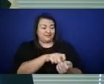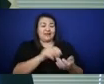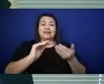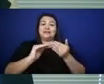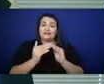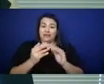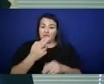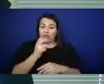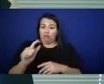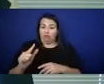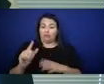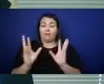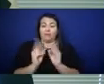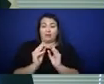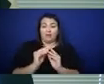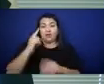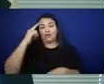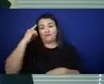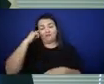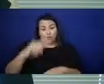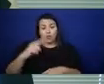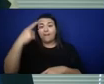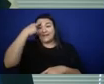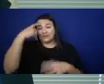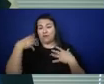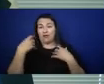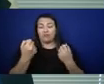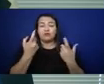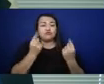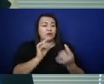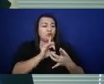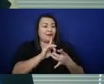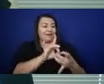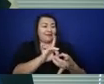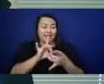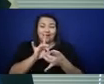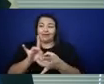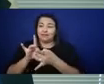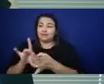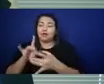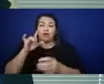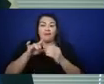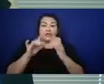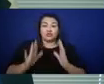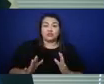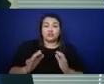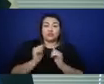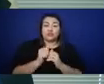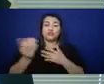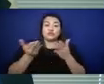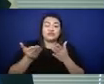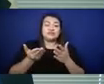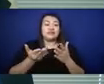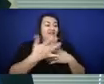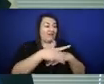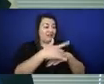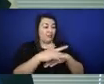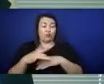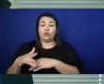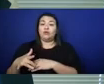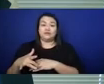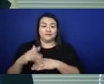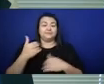has triggered new mental health challenges. There's been tremendous loneliness, feelings of isolation. We